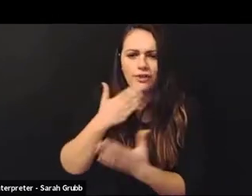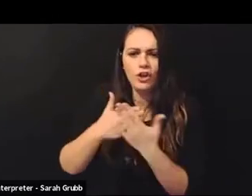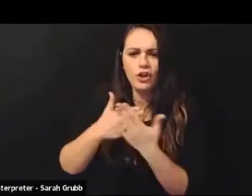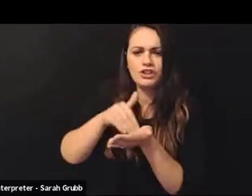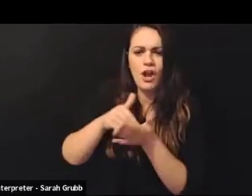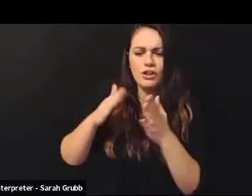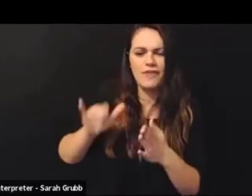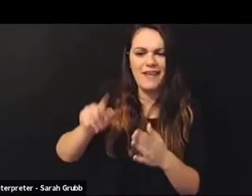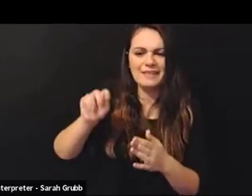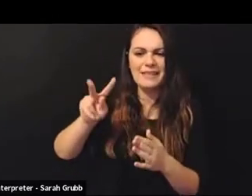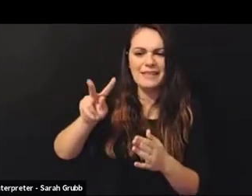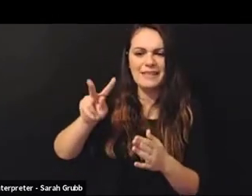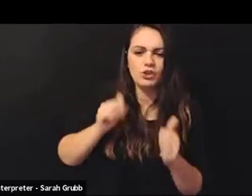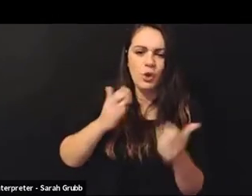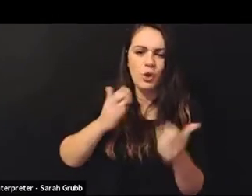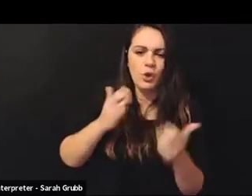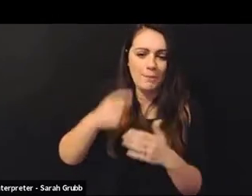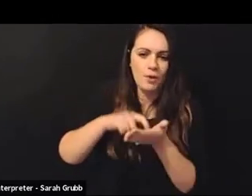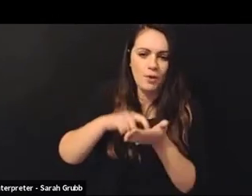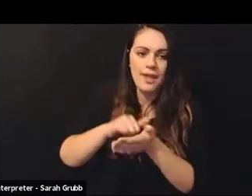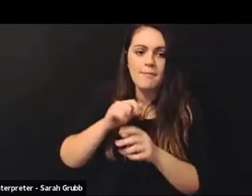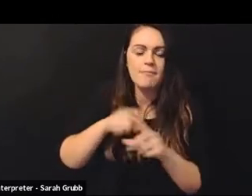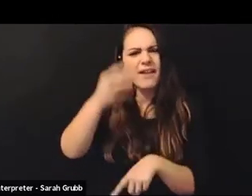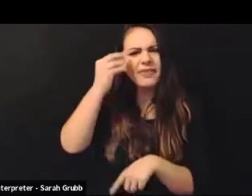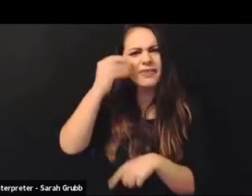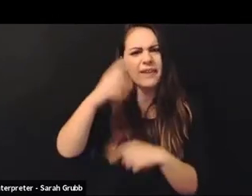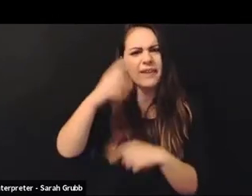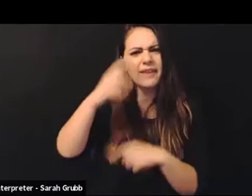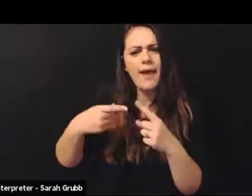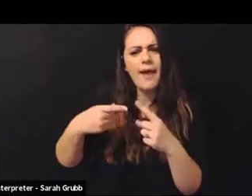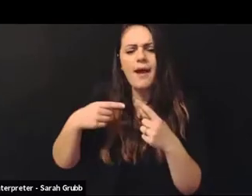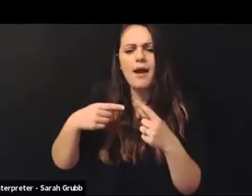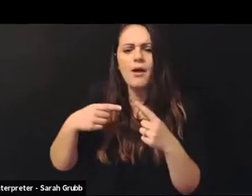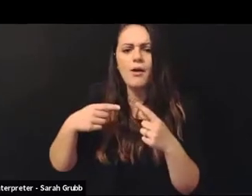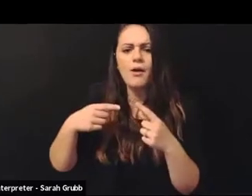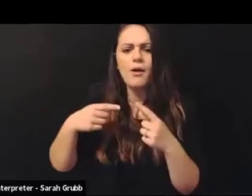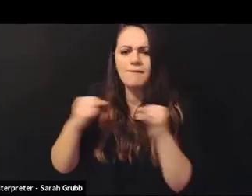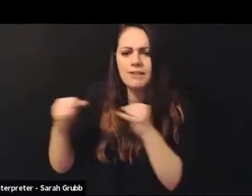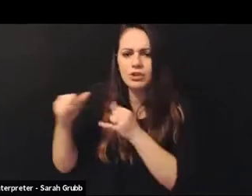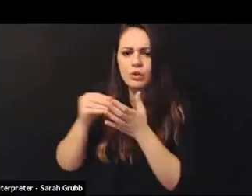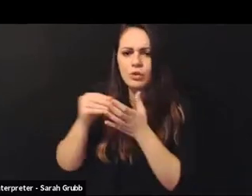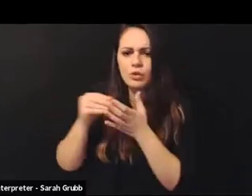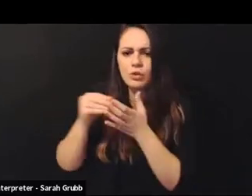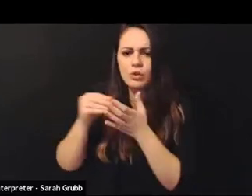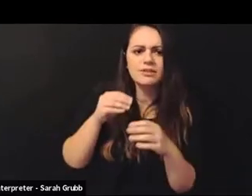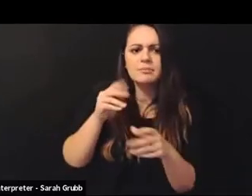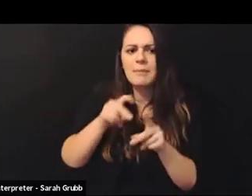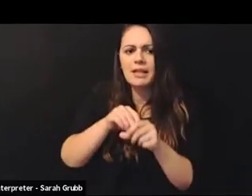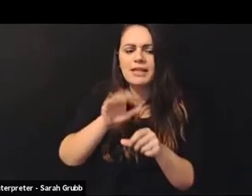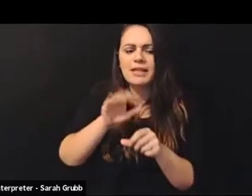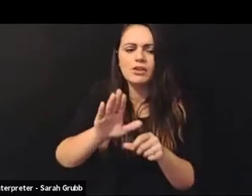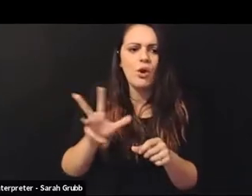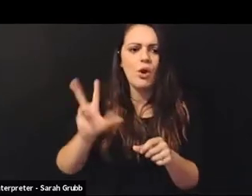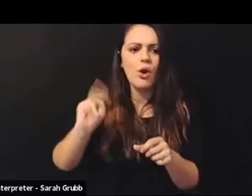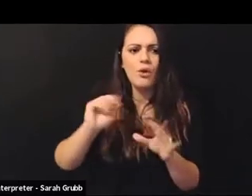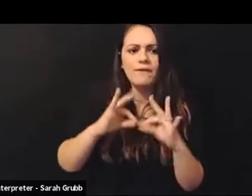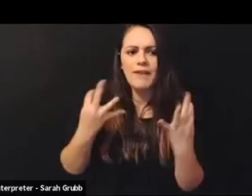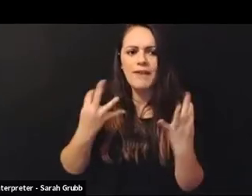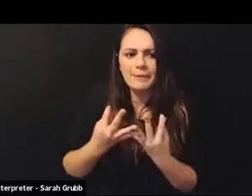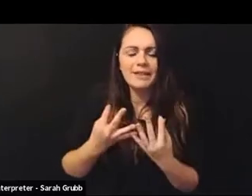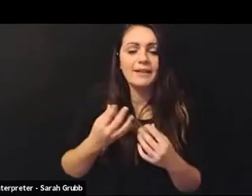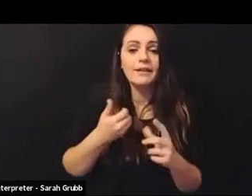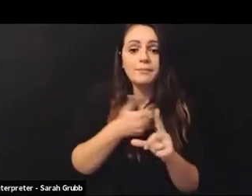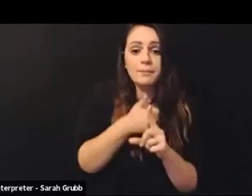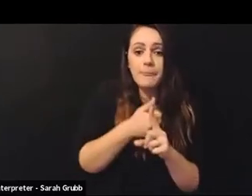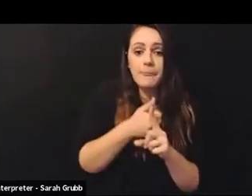But think about individuals or students, you know, or children in your own family who have, deafblindness